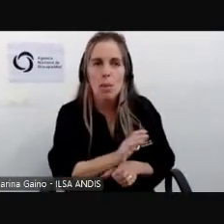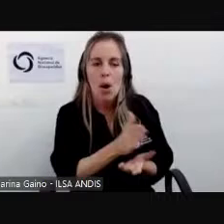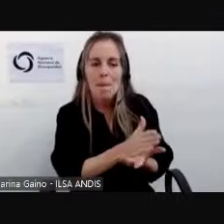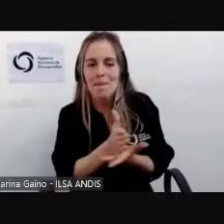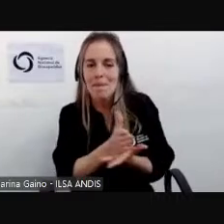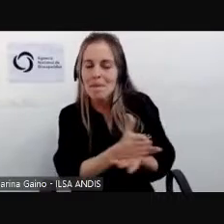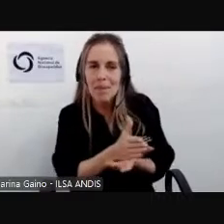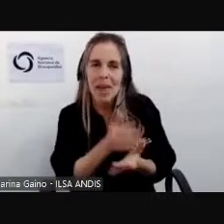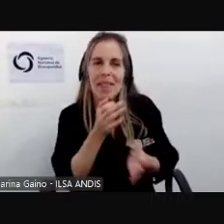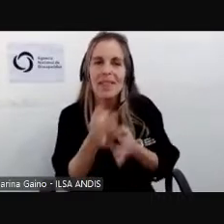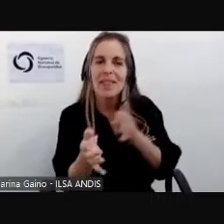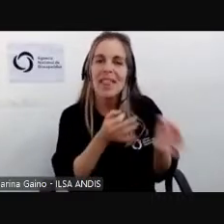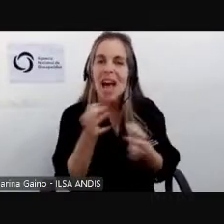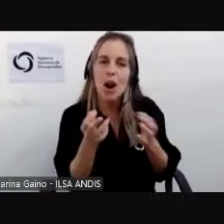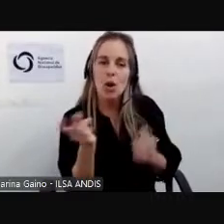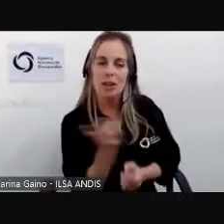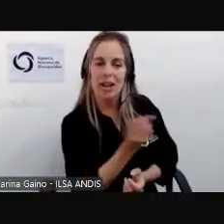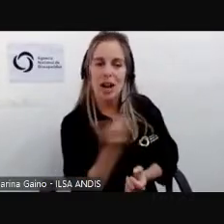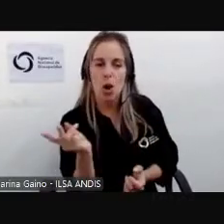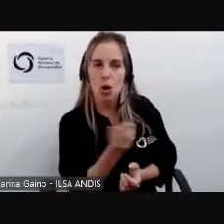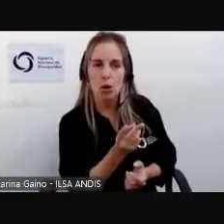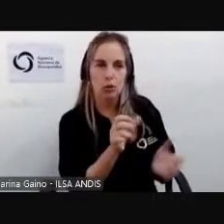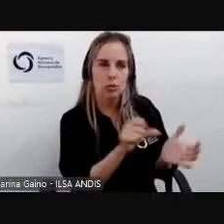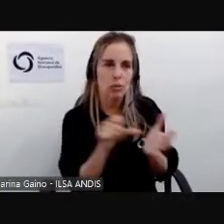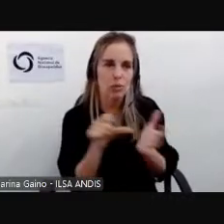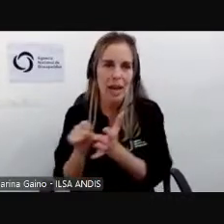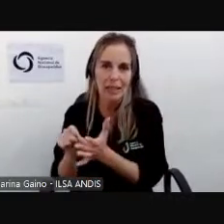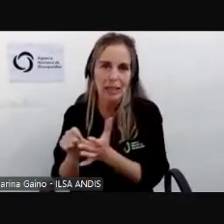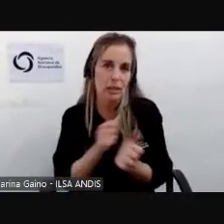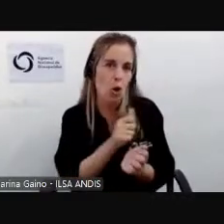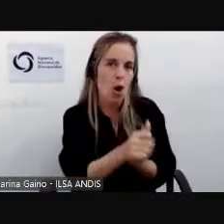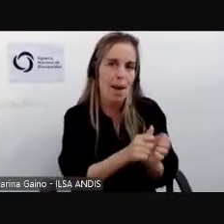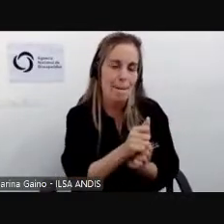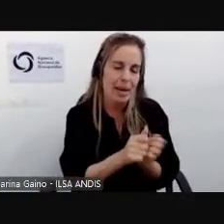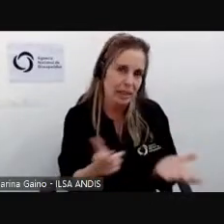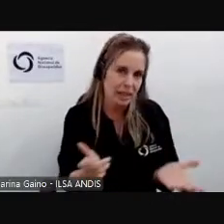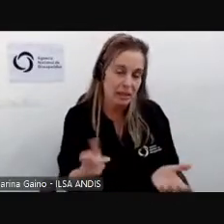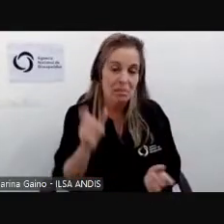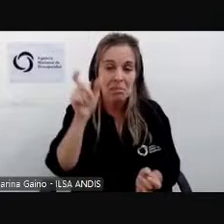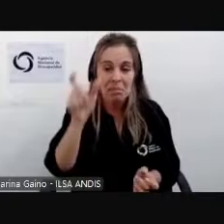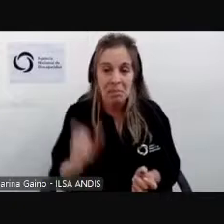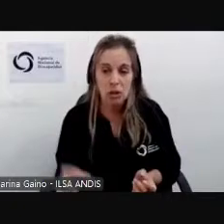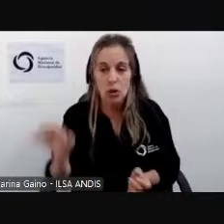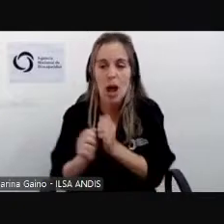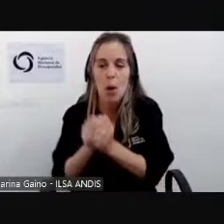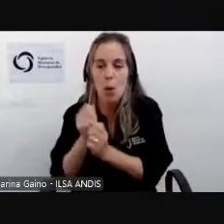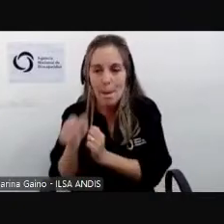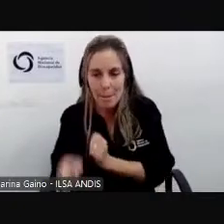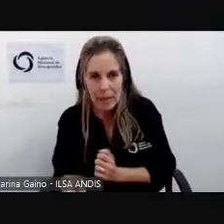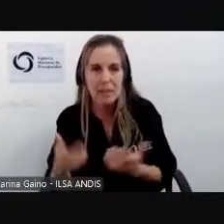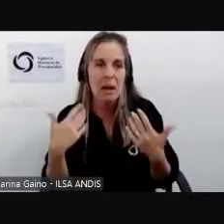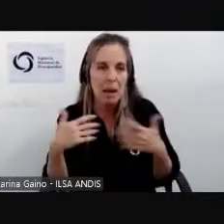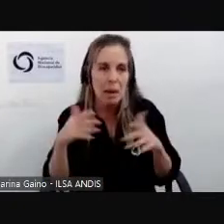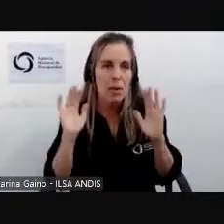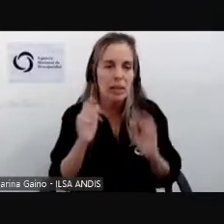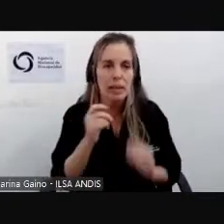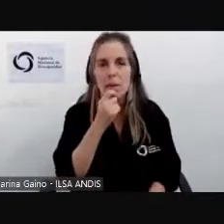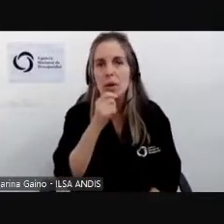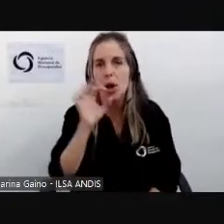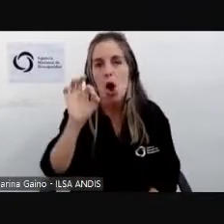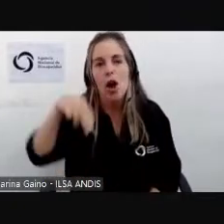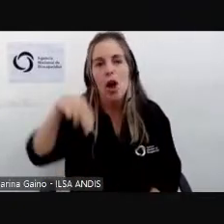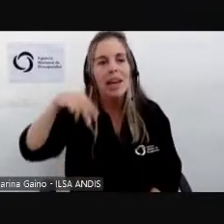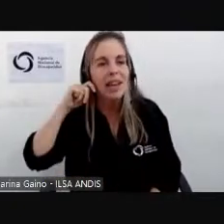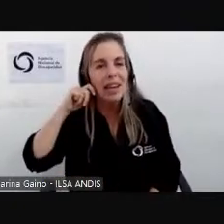And the focal point can act as a facilitator of the dialogue between that party at interest that has brought